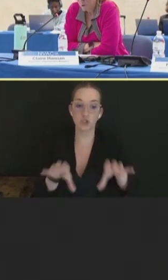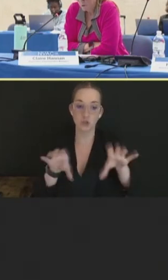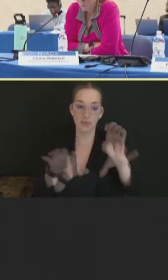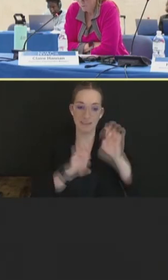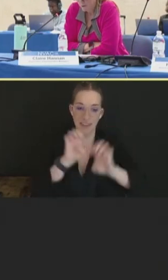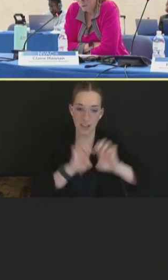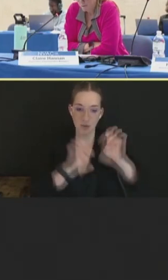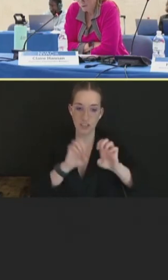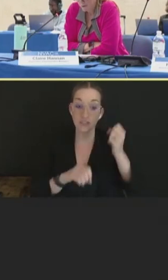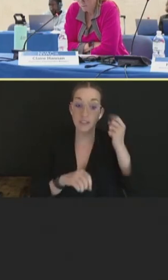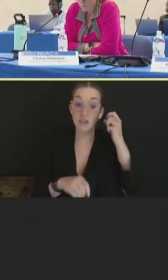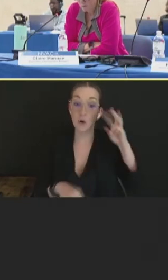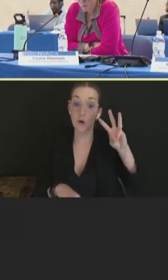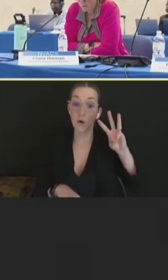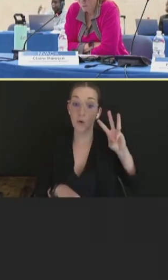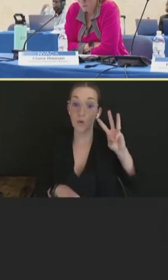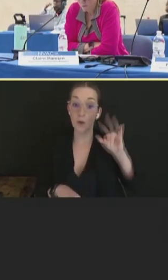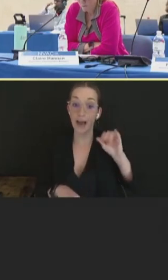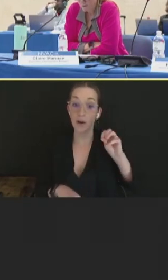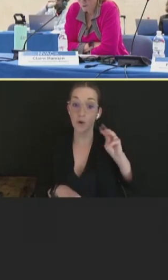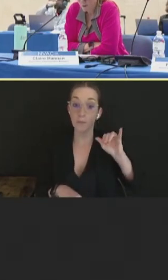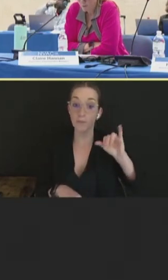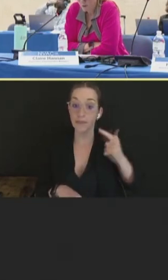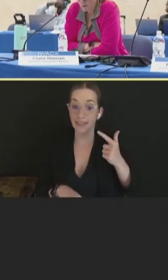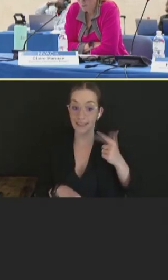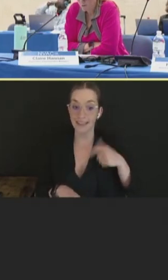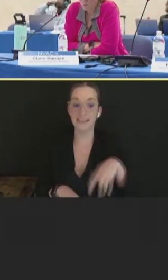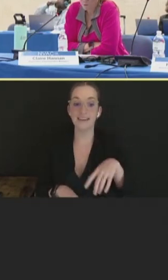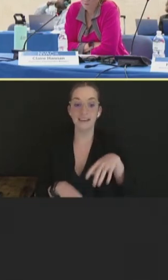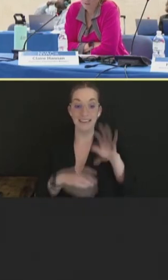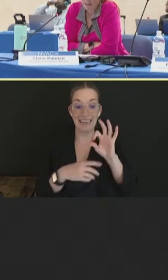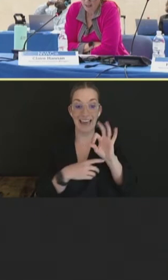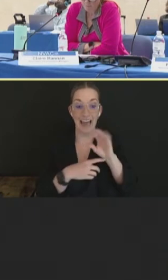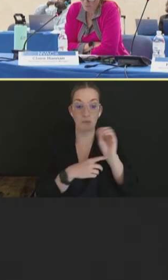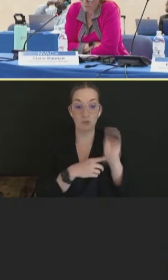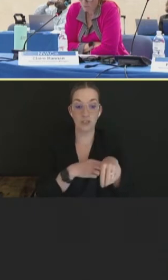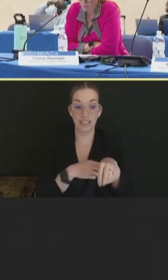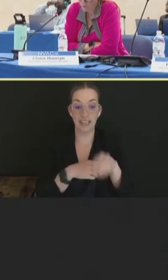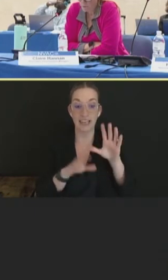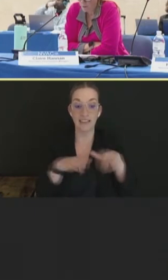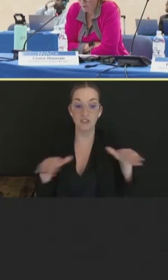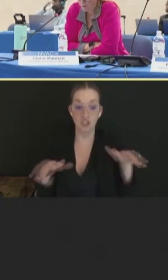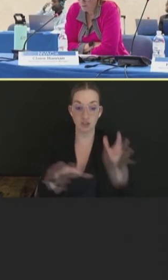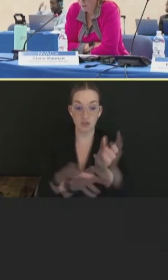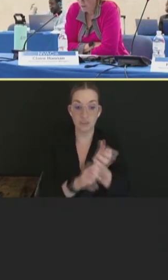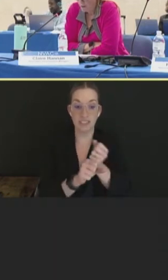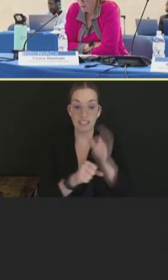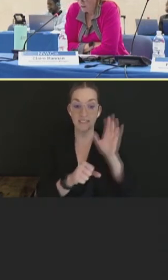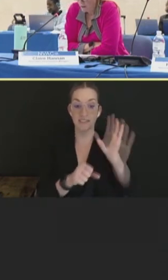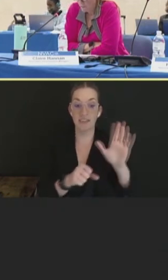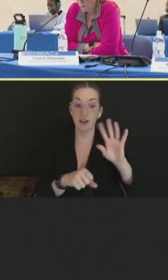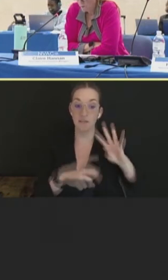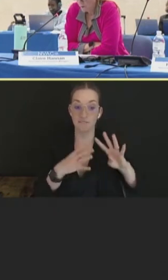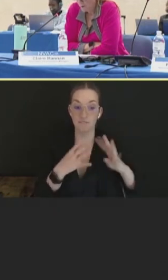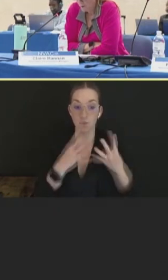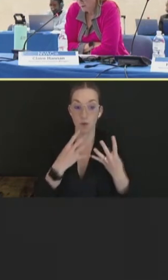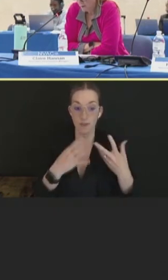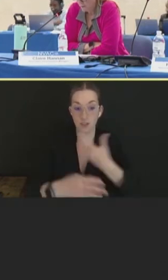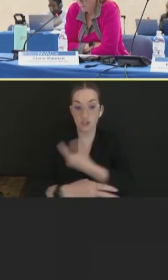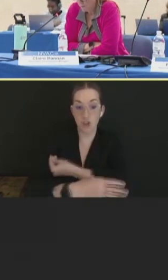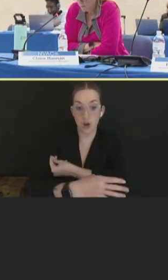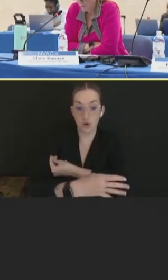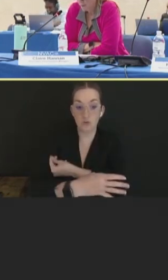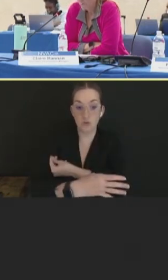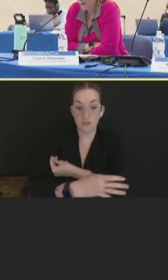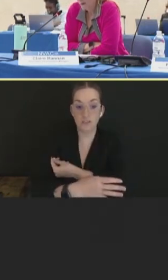of children received their 4th dose of DTaP during the 12 weeks after the postcard mailing. So we're going to